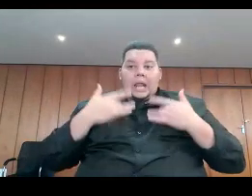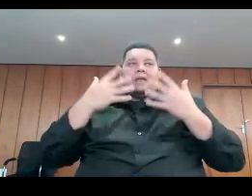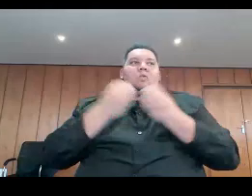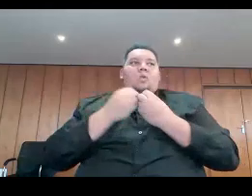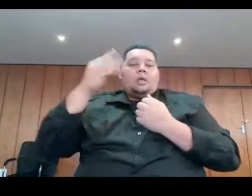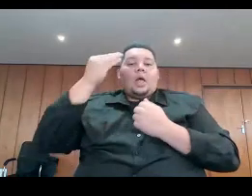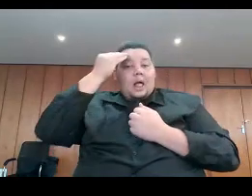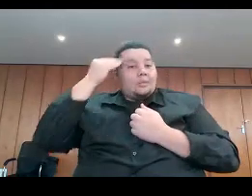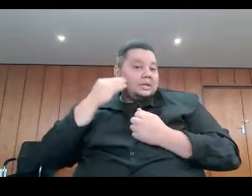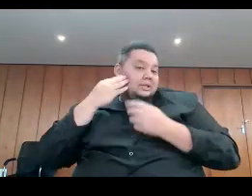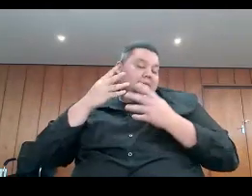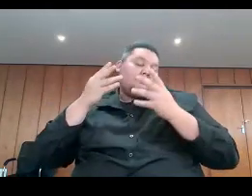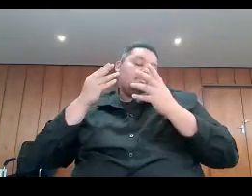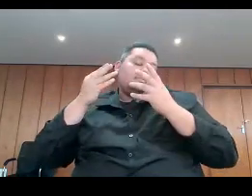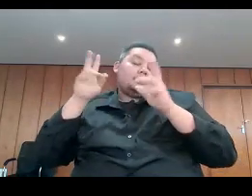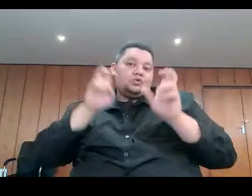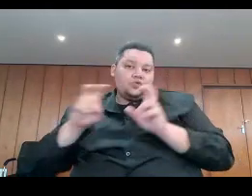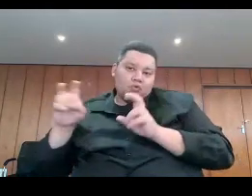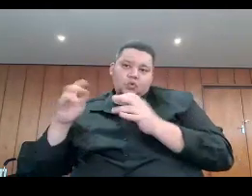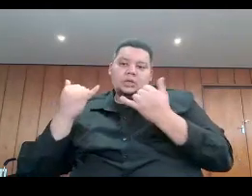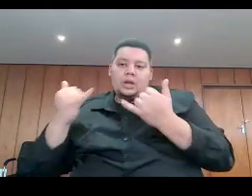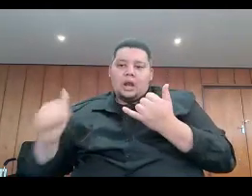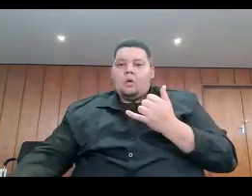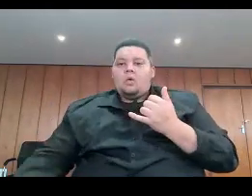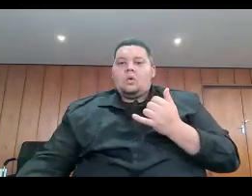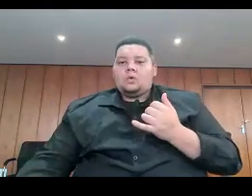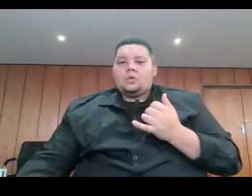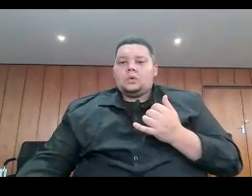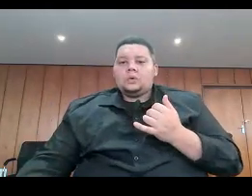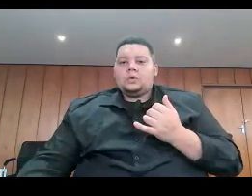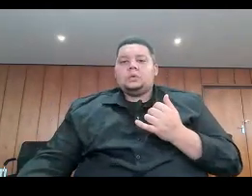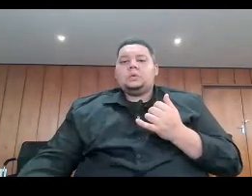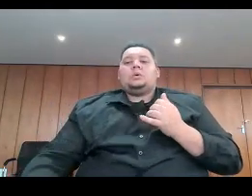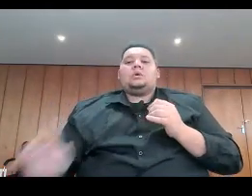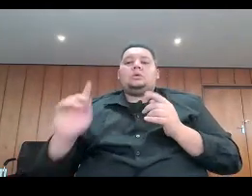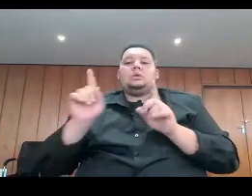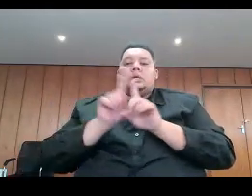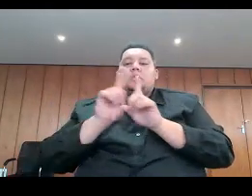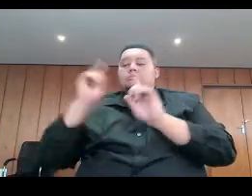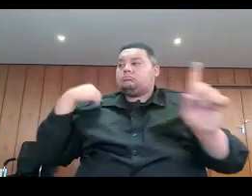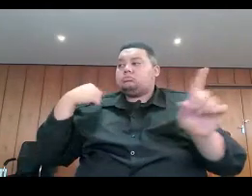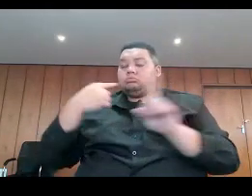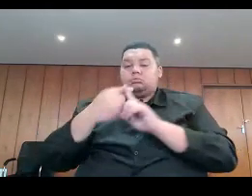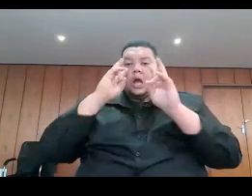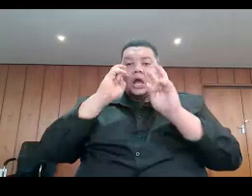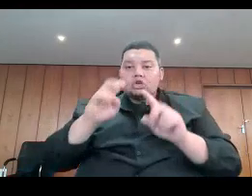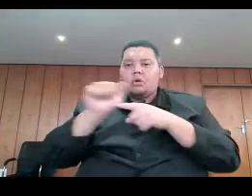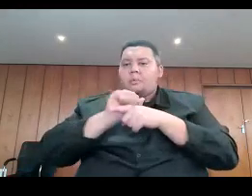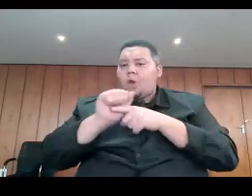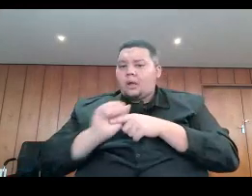albinism condition. And how far have we gone there in terms of research, practice,